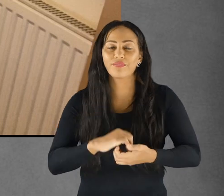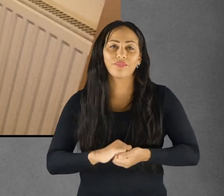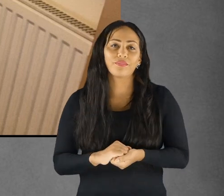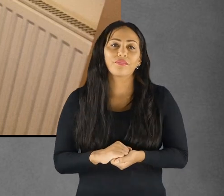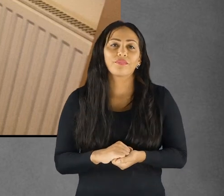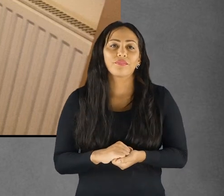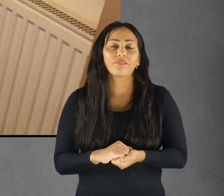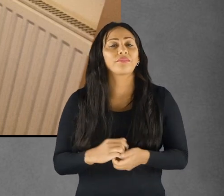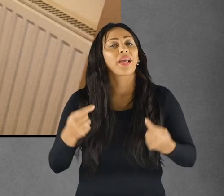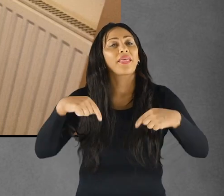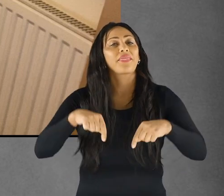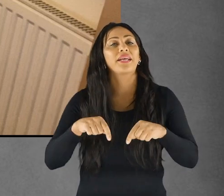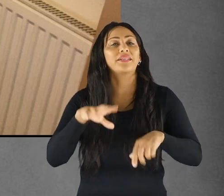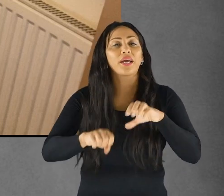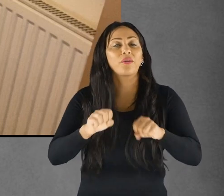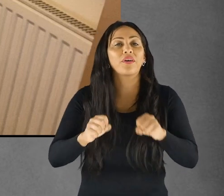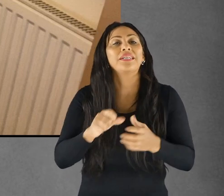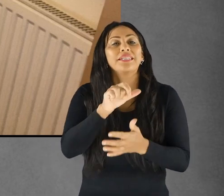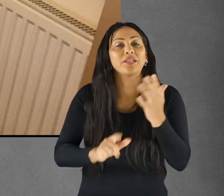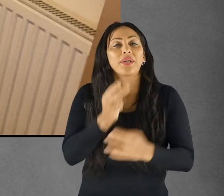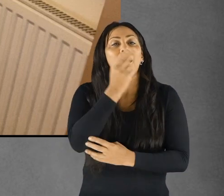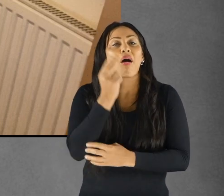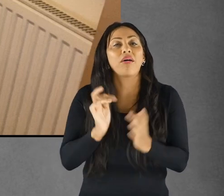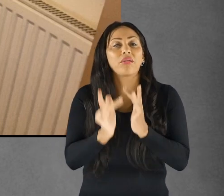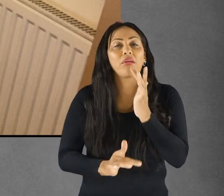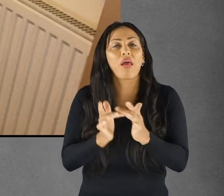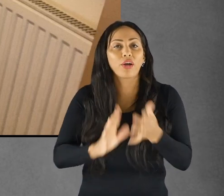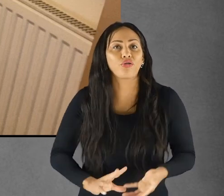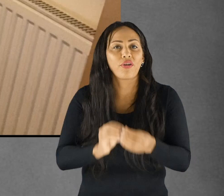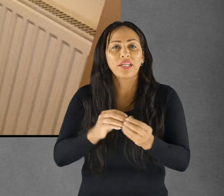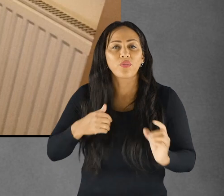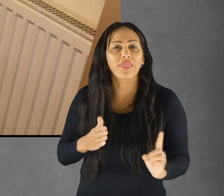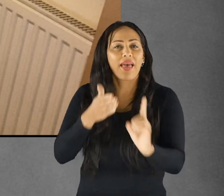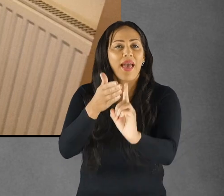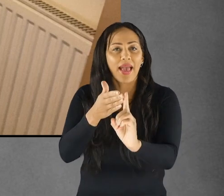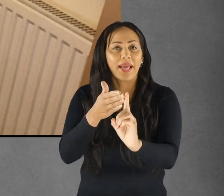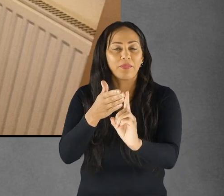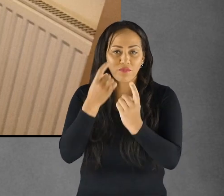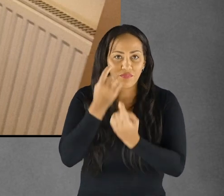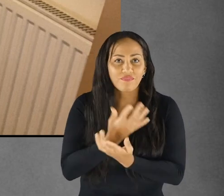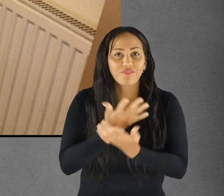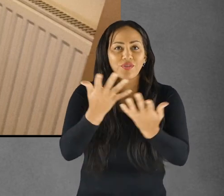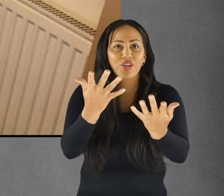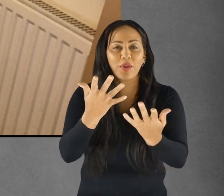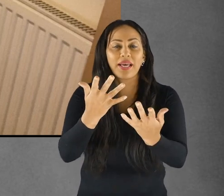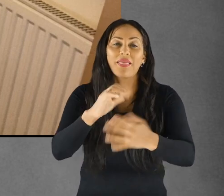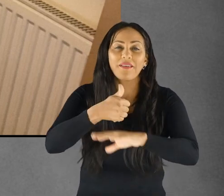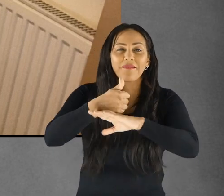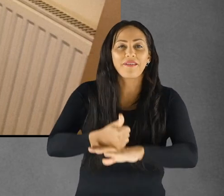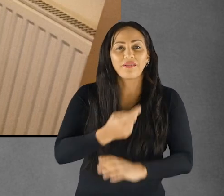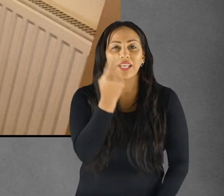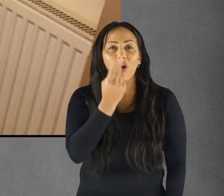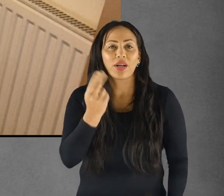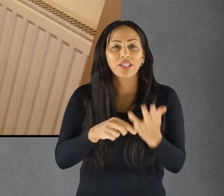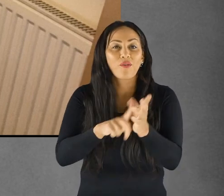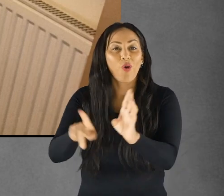This takeover of Disability Arts Online has been created with the intention of showcasing the founding artists of